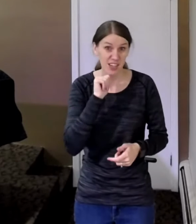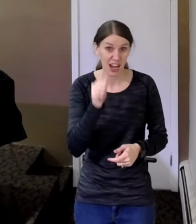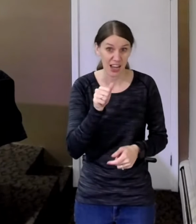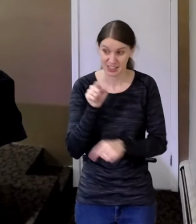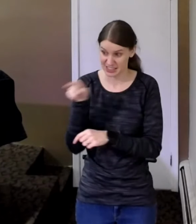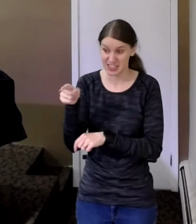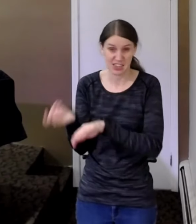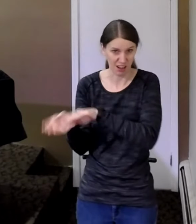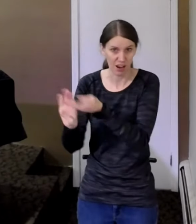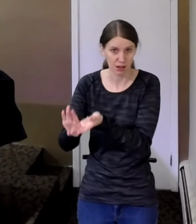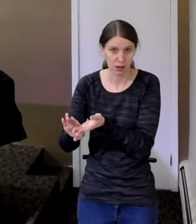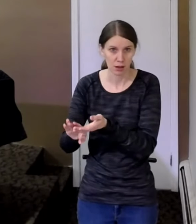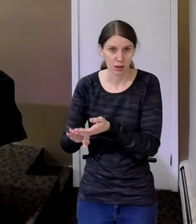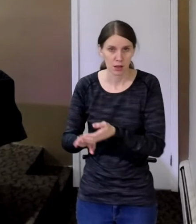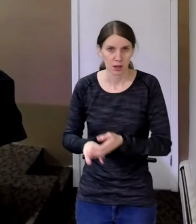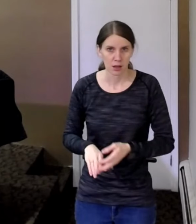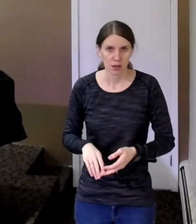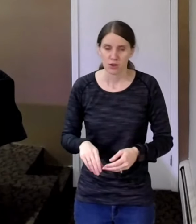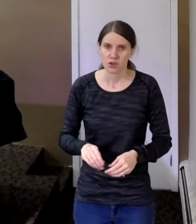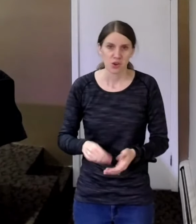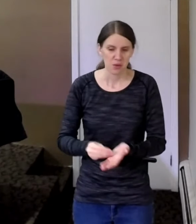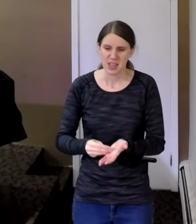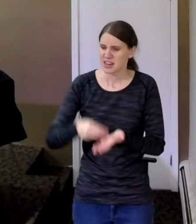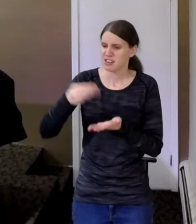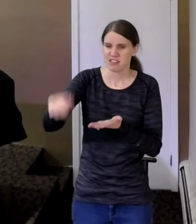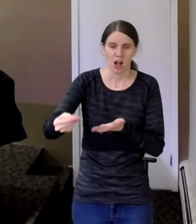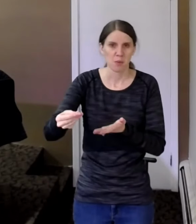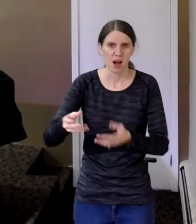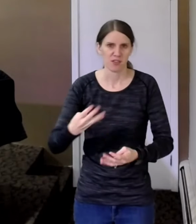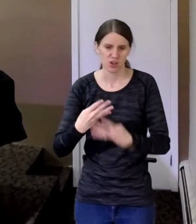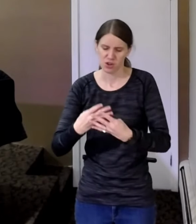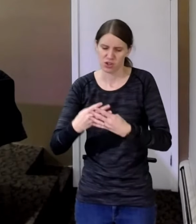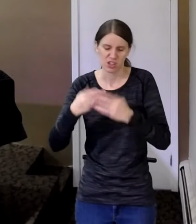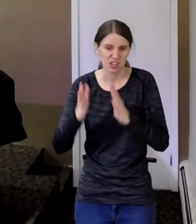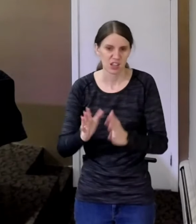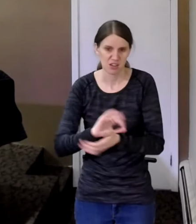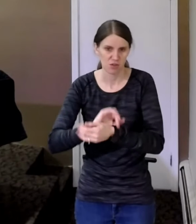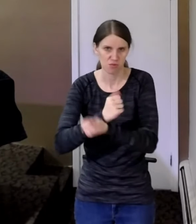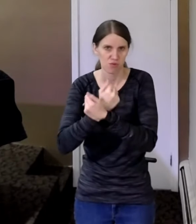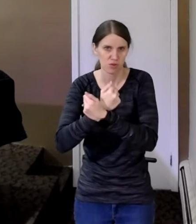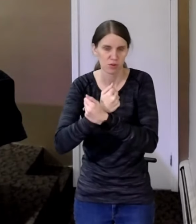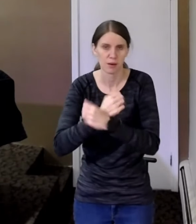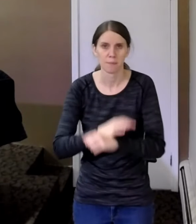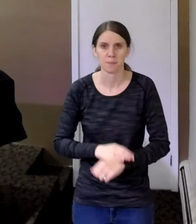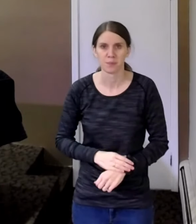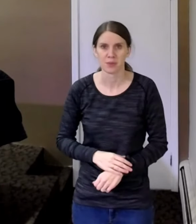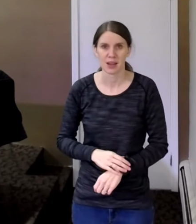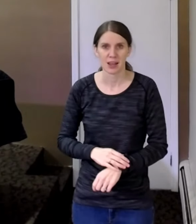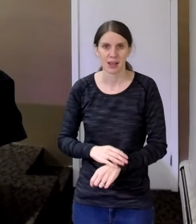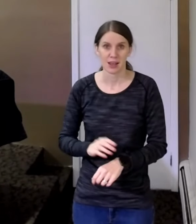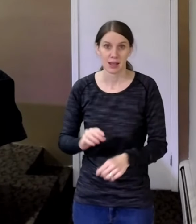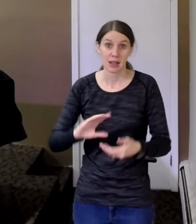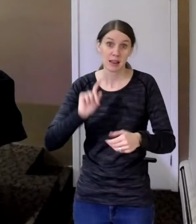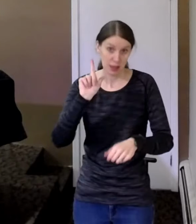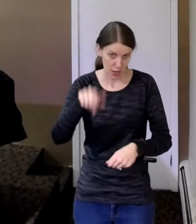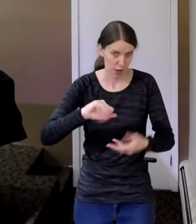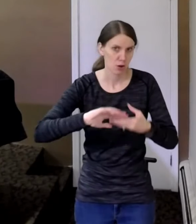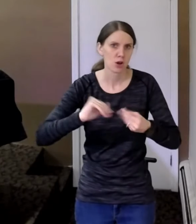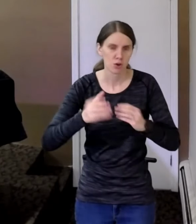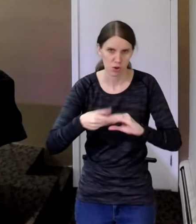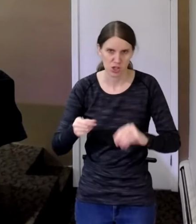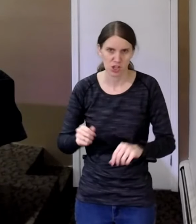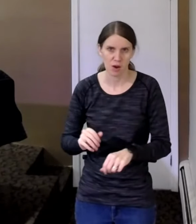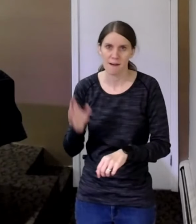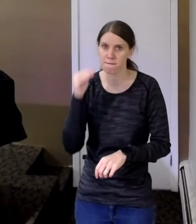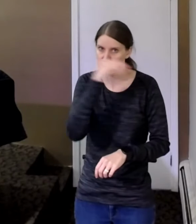He goes off, he's sold into slavery, he goes through, you know the stories. He is falsely accused, and yet God